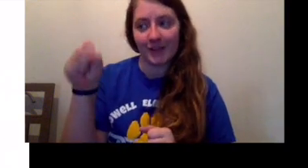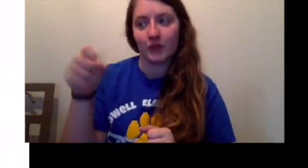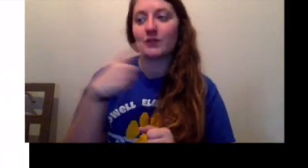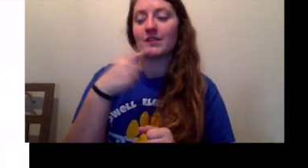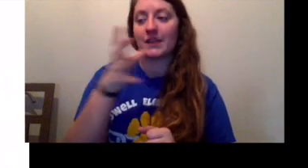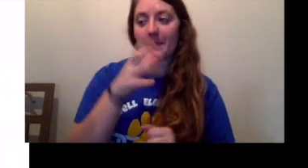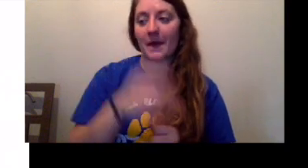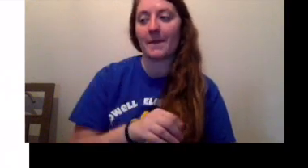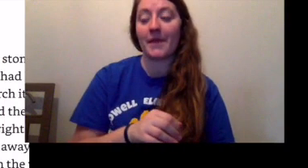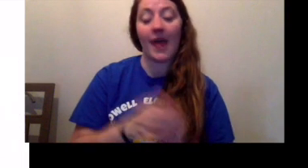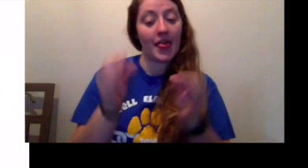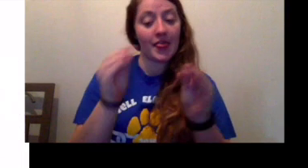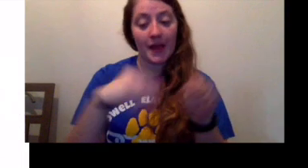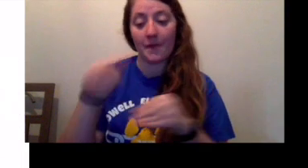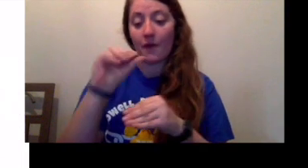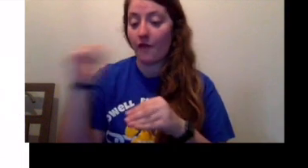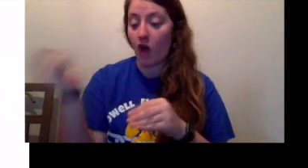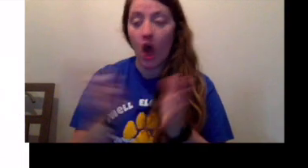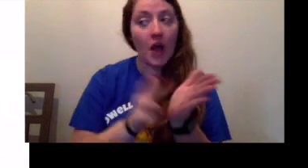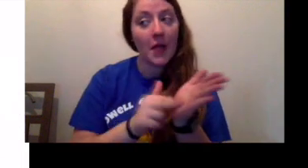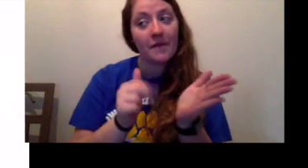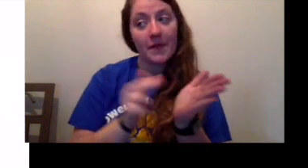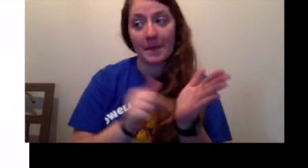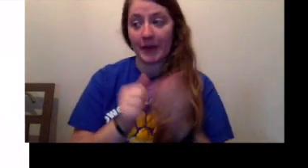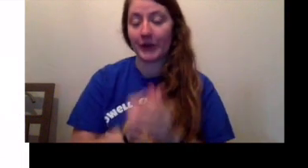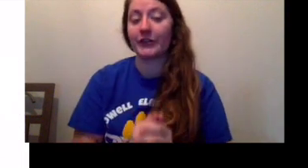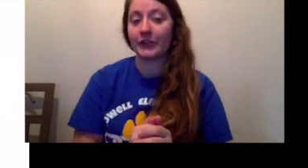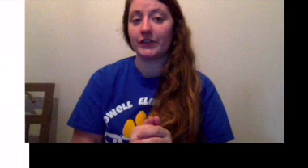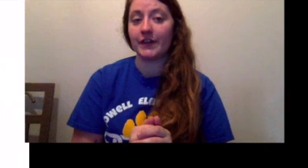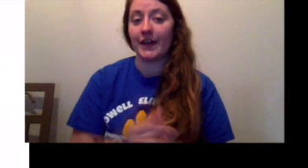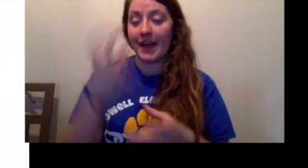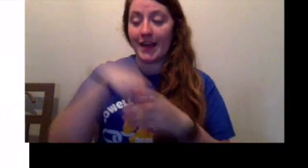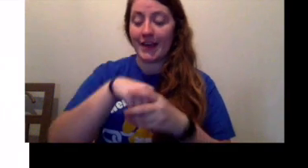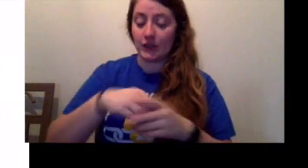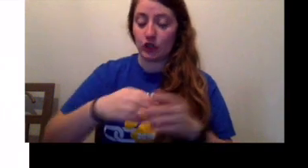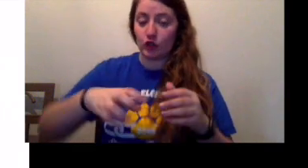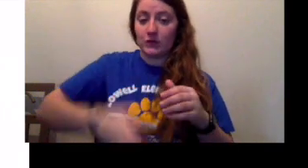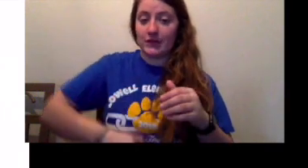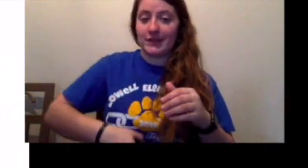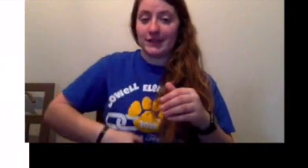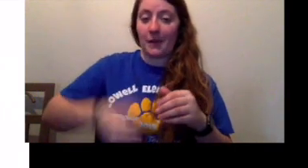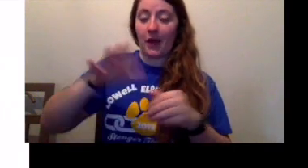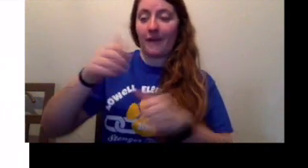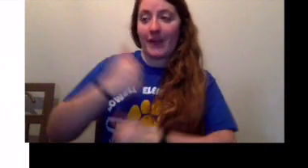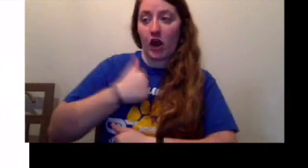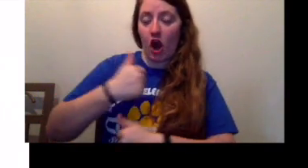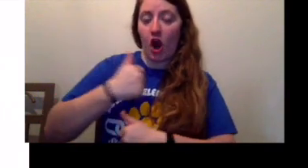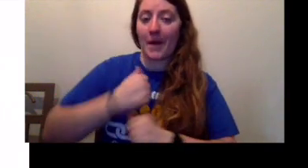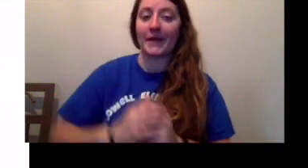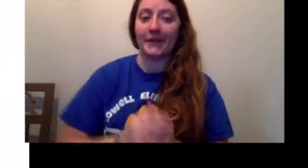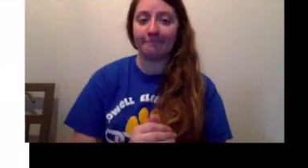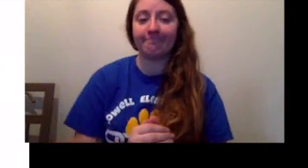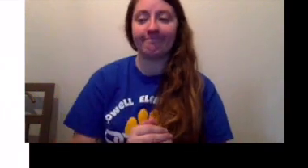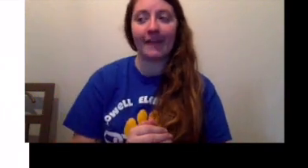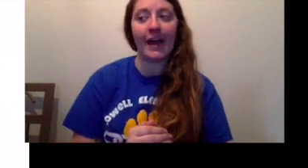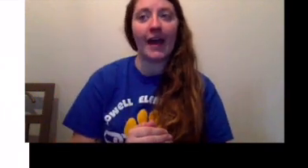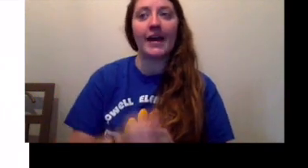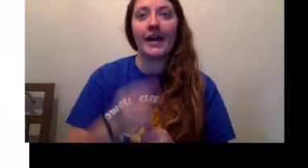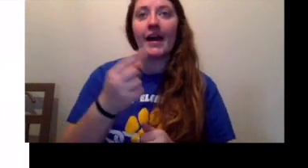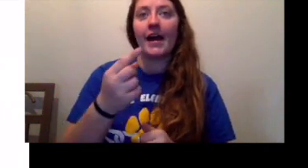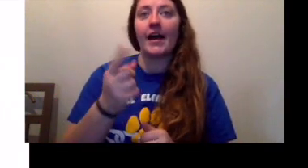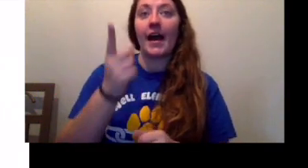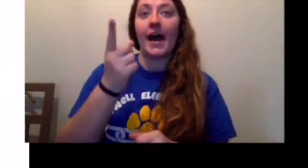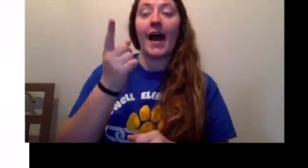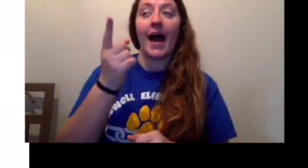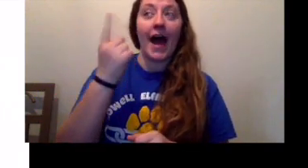relocate all the farmers' butter and right into the stomach of their army. I suppose that if they knew Henrik had kept this